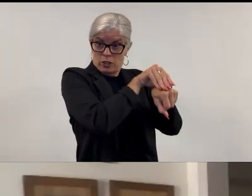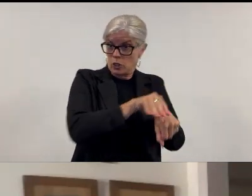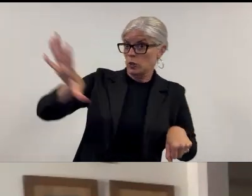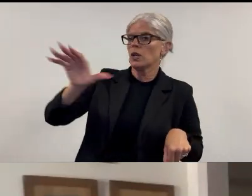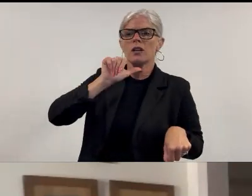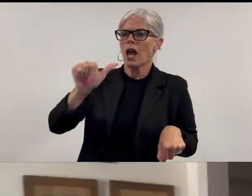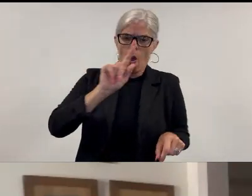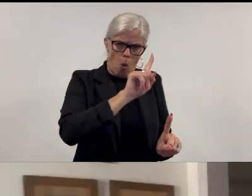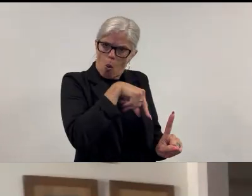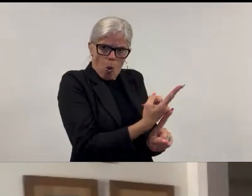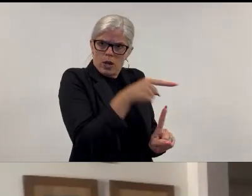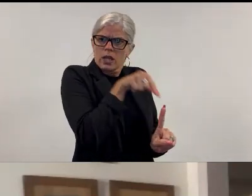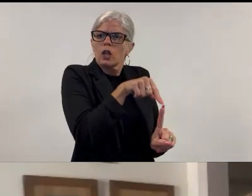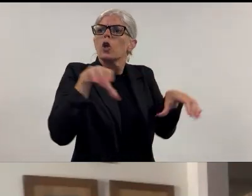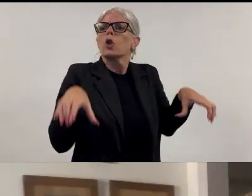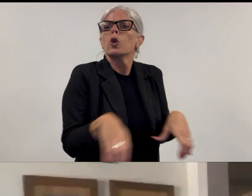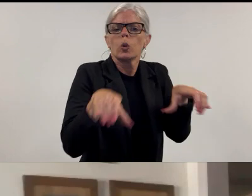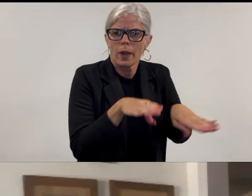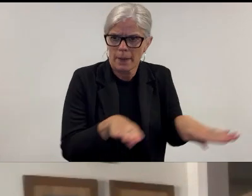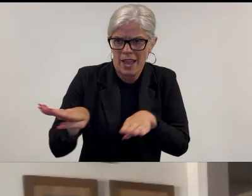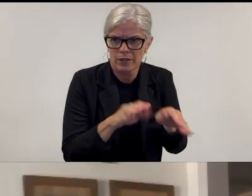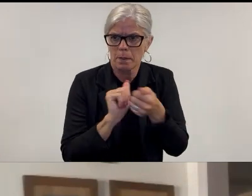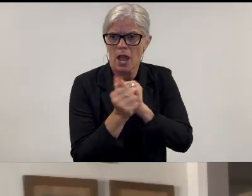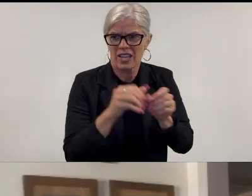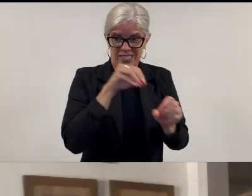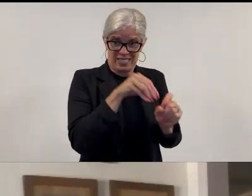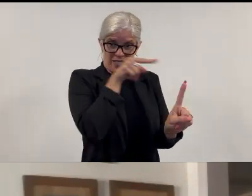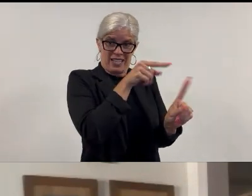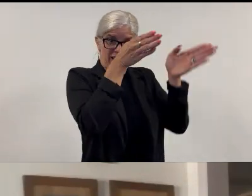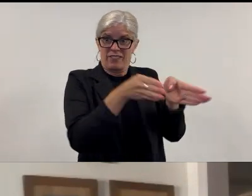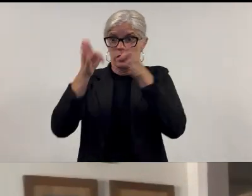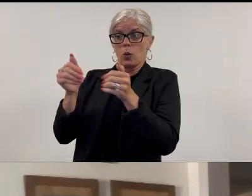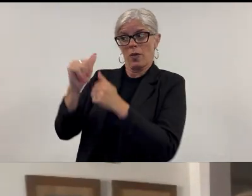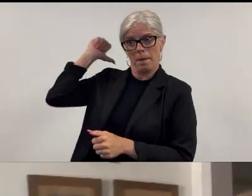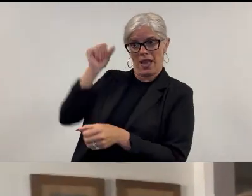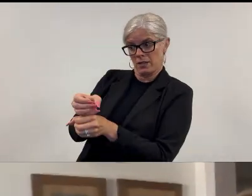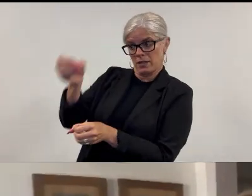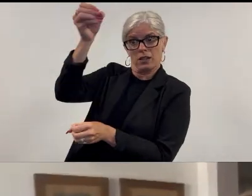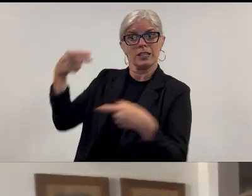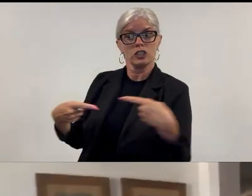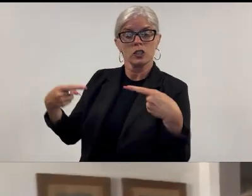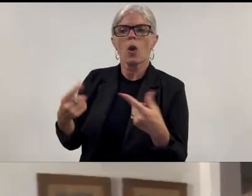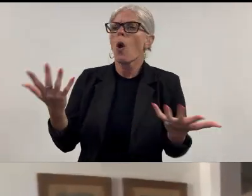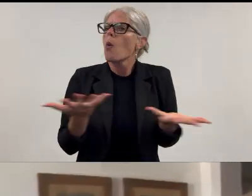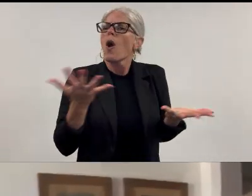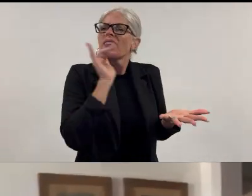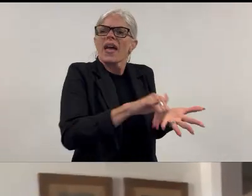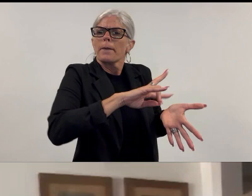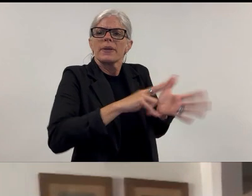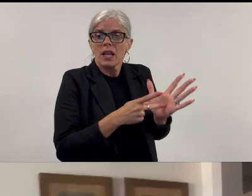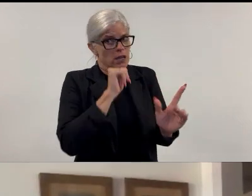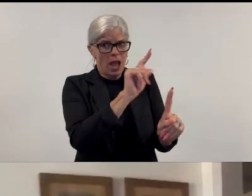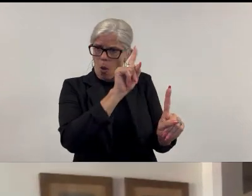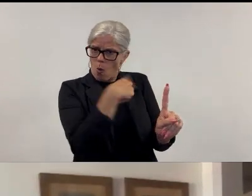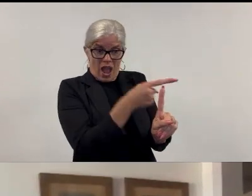application into the clinical care. So we know now